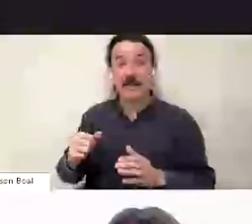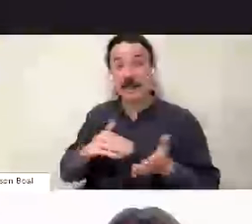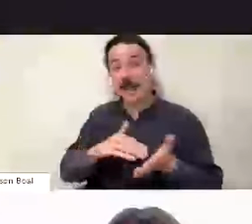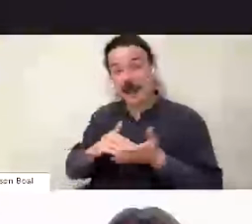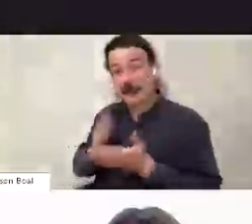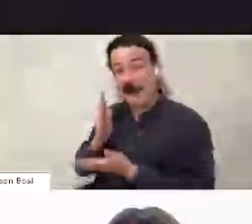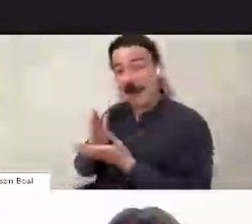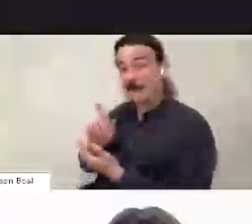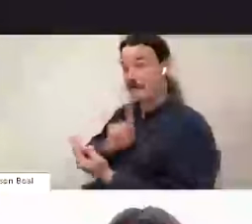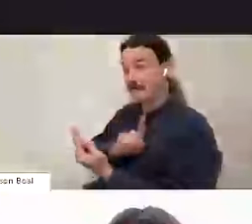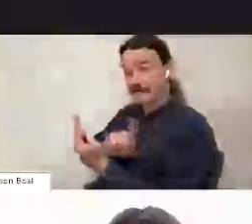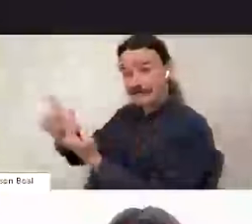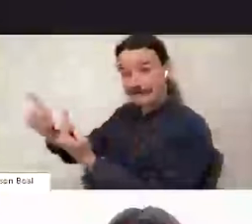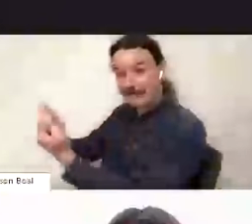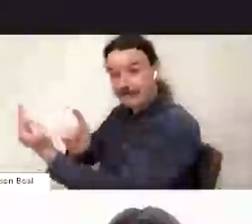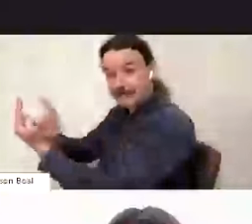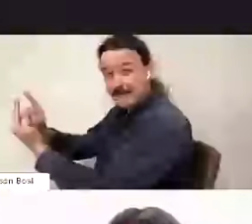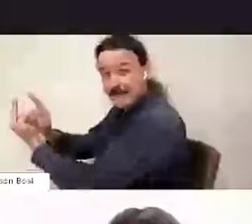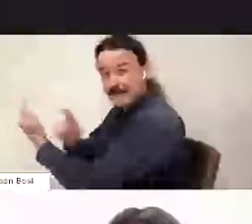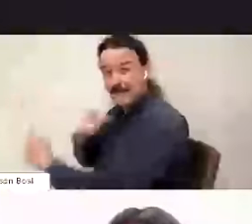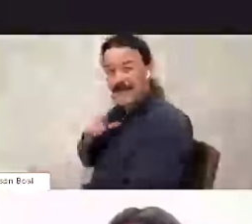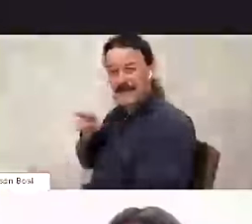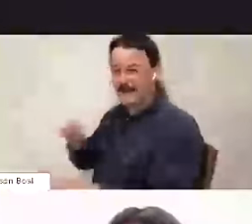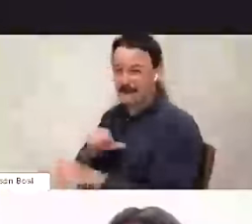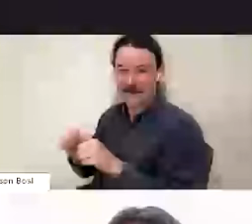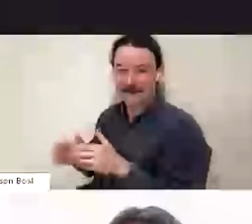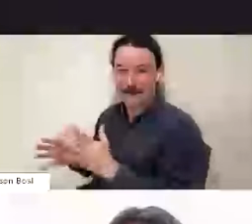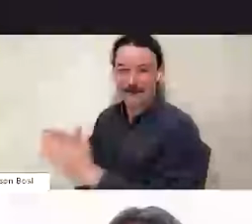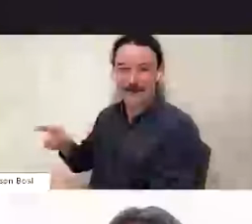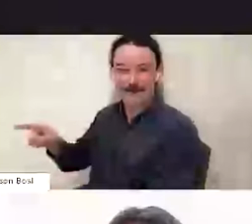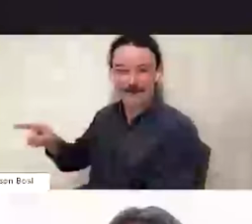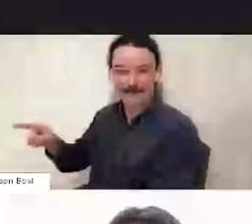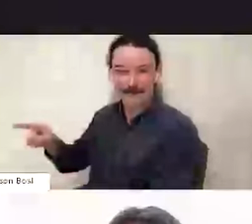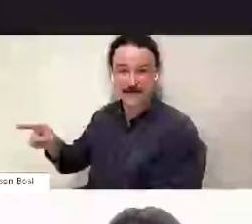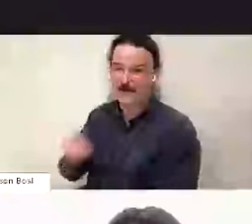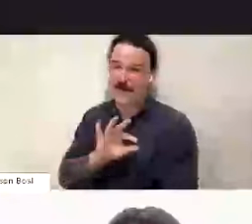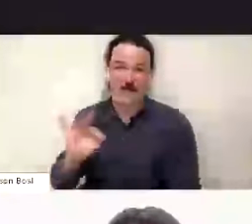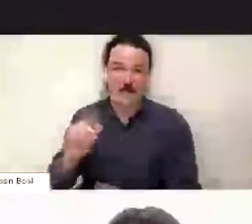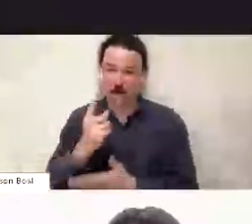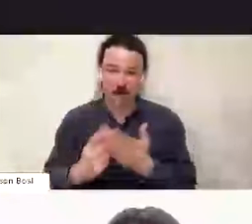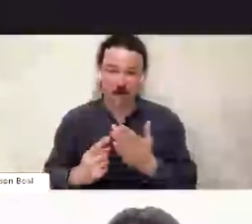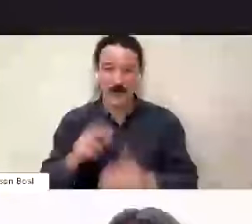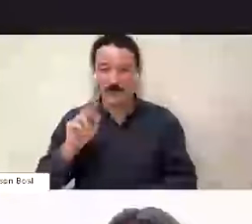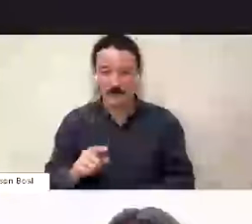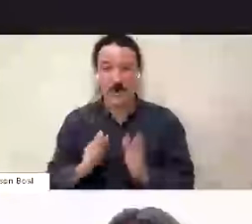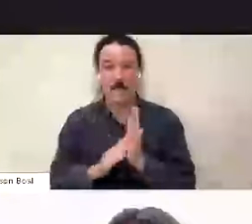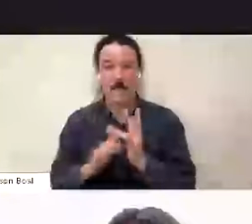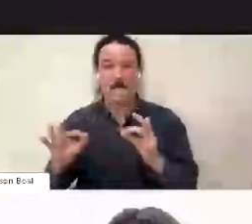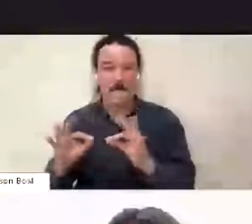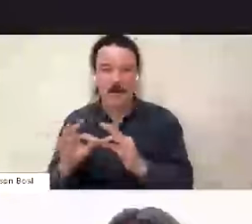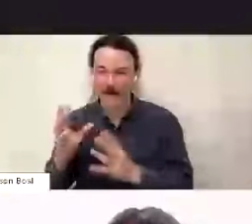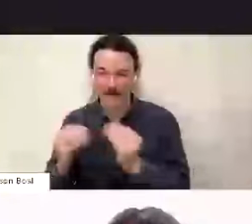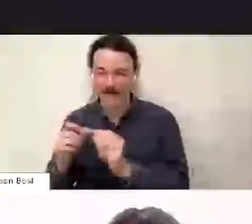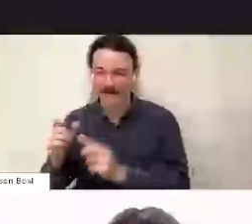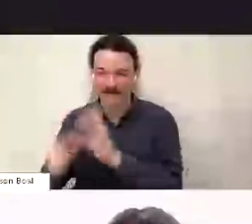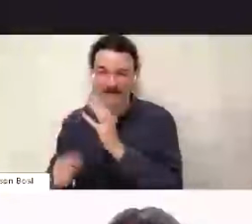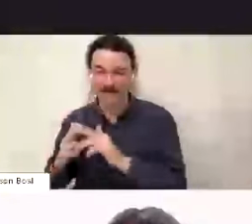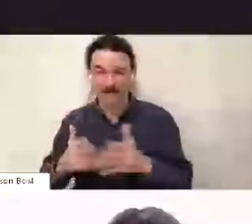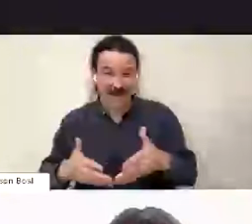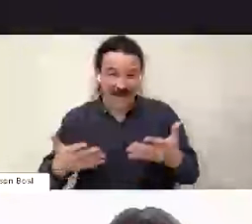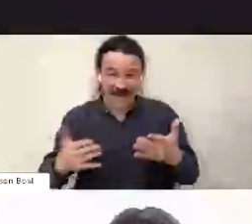unique to mob with disability, of course. Um, so getting out into community and doing it in